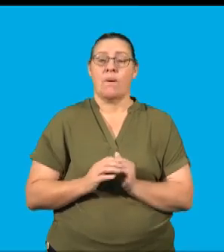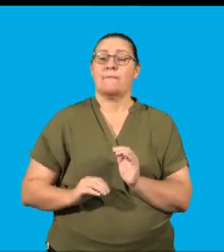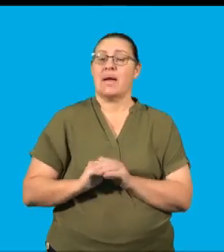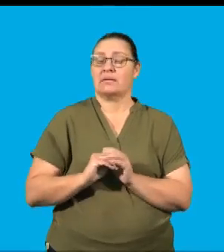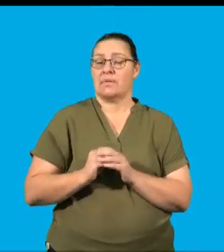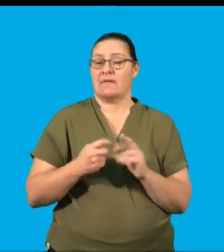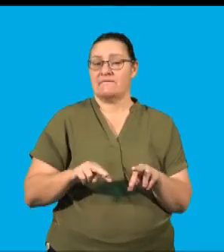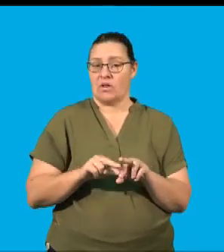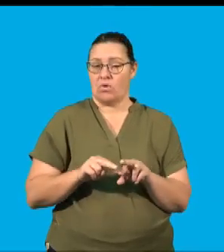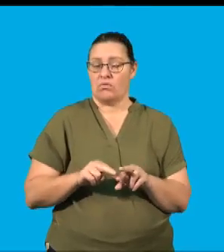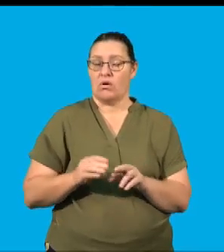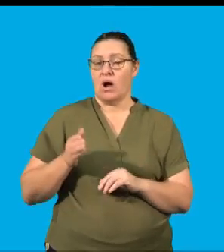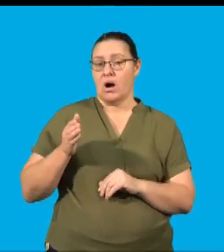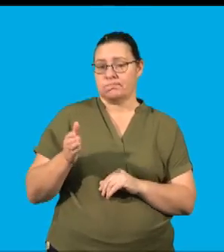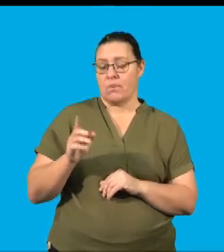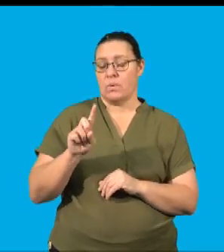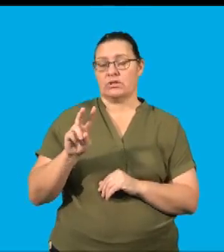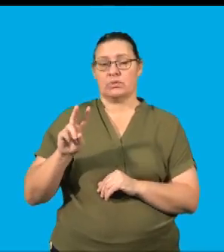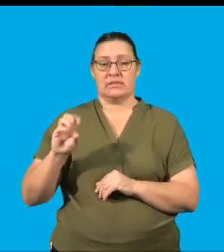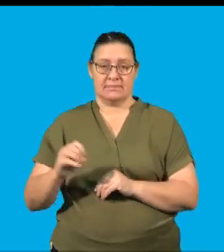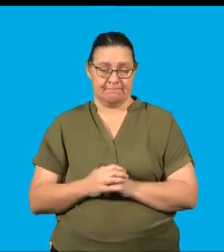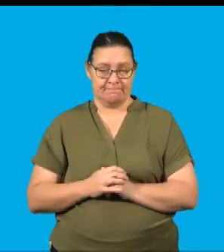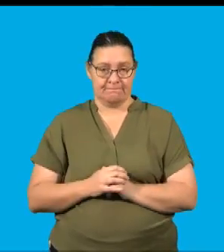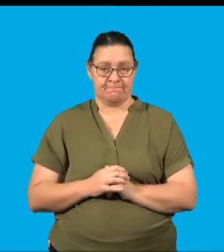the maximum value is right here. It is